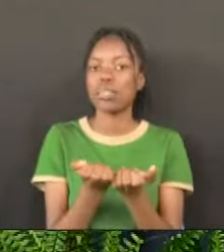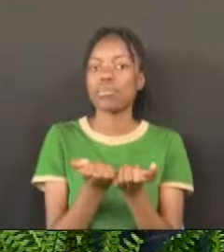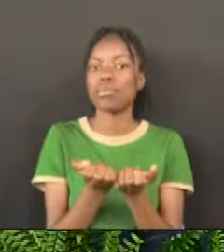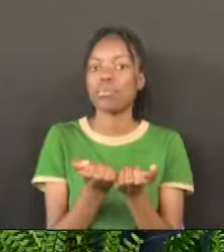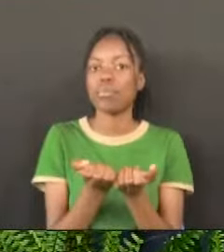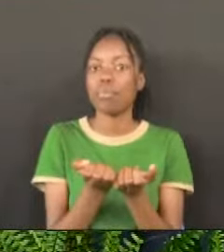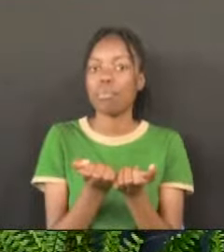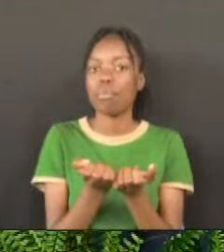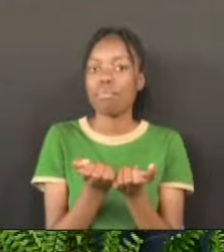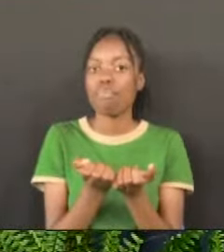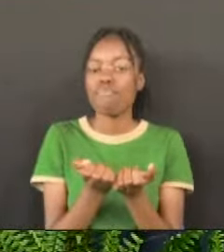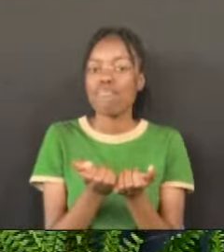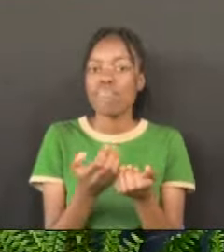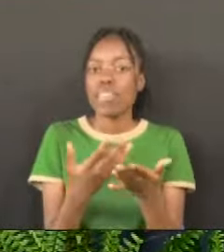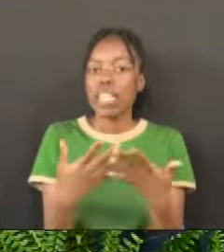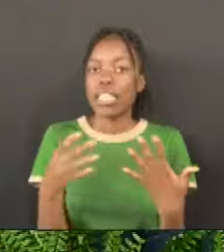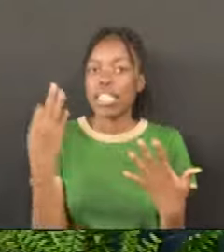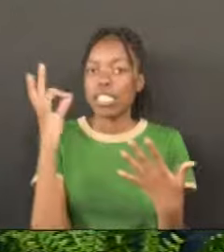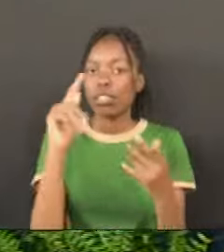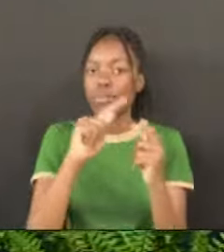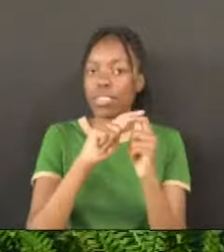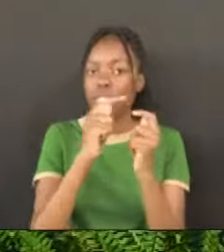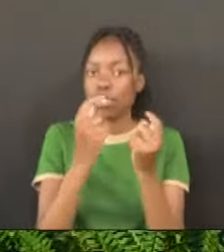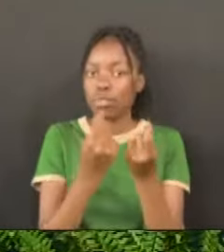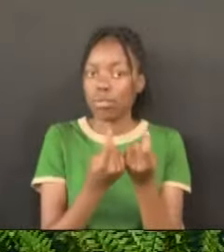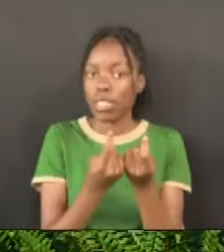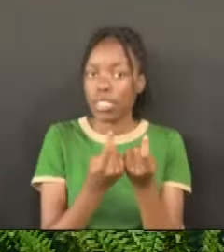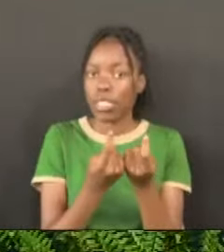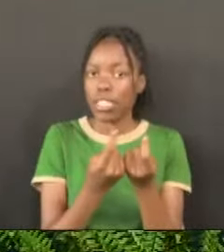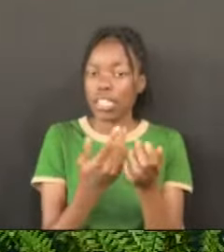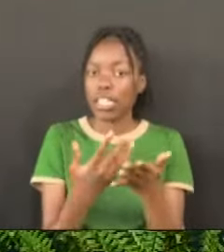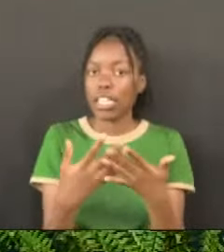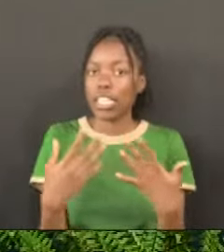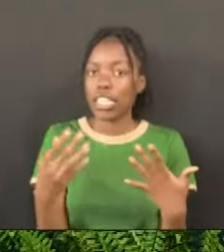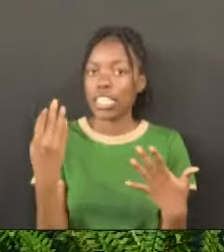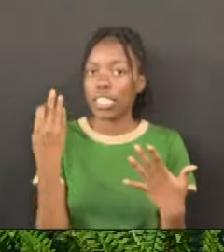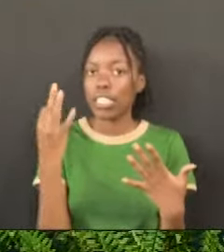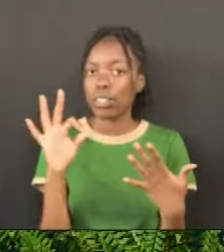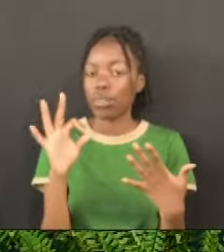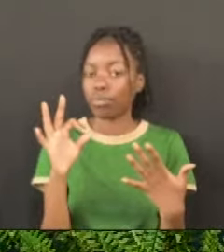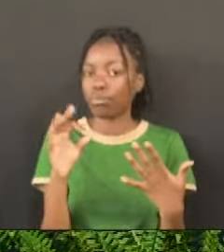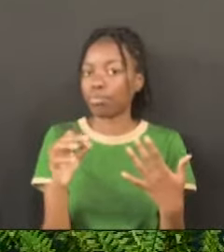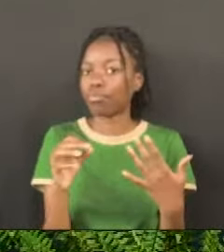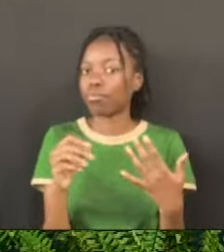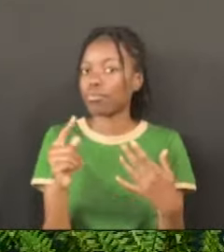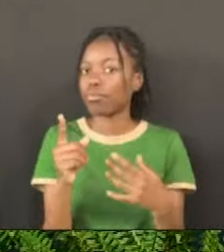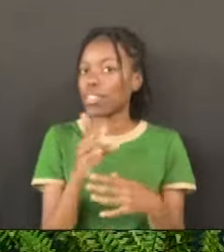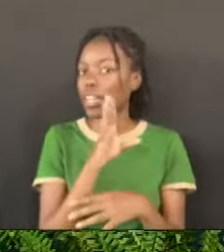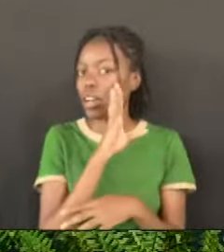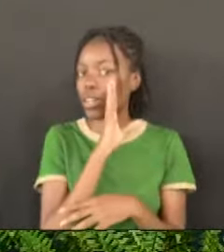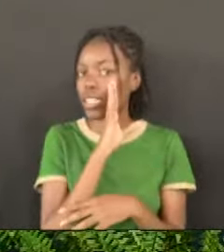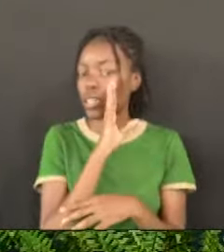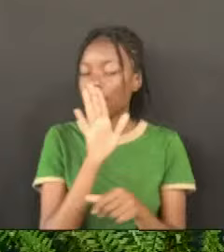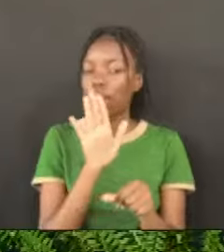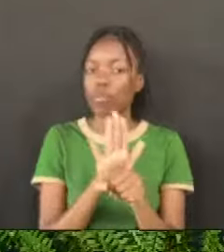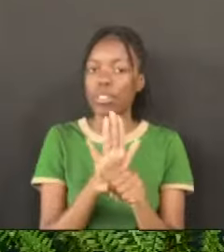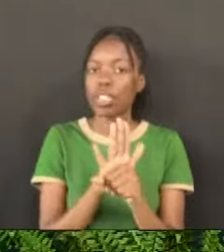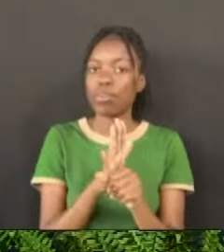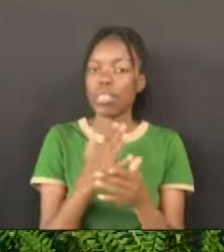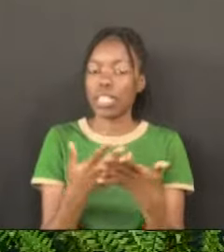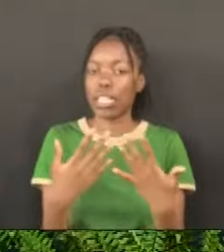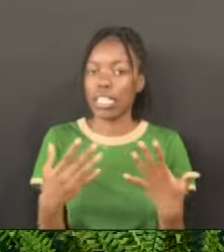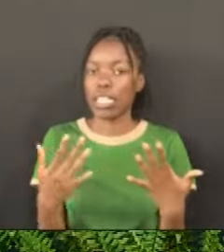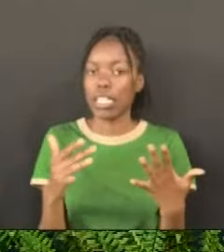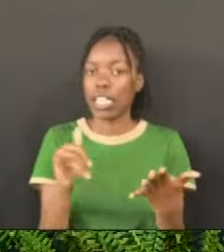of tribalism. The pigs of immorality. The pigs of gossip. There are so many pigs that Jesus